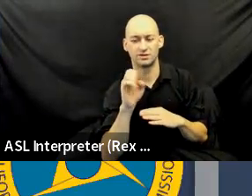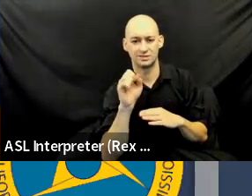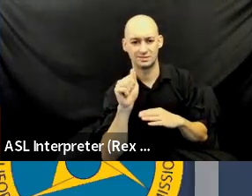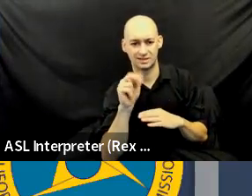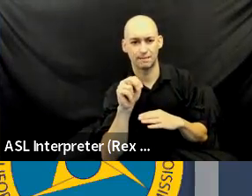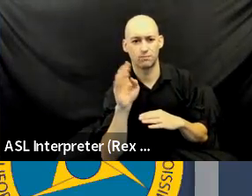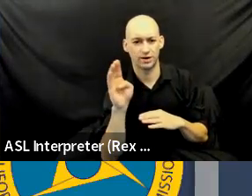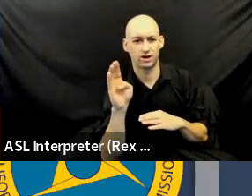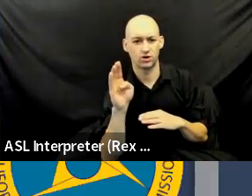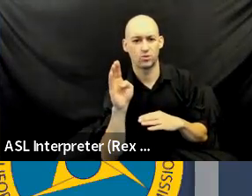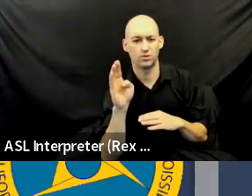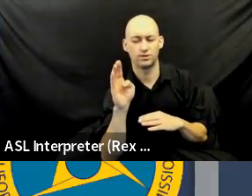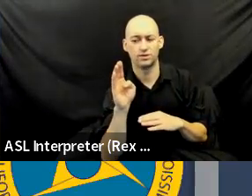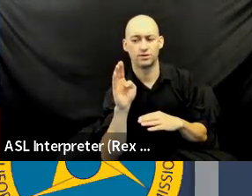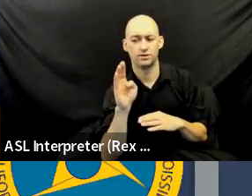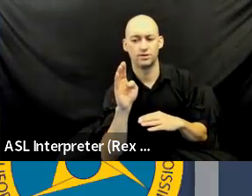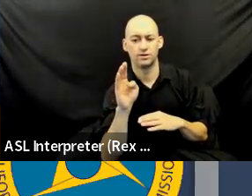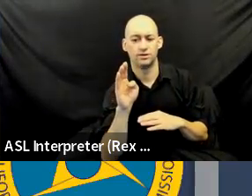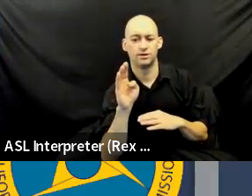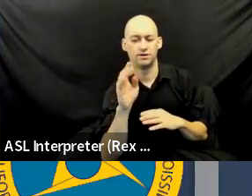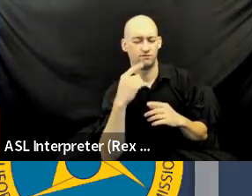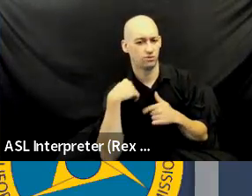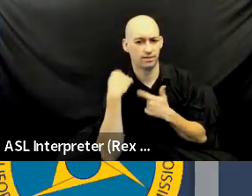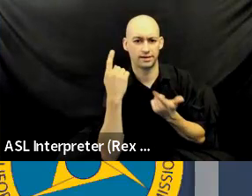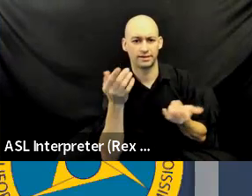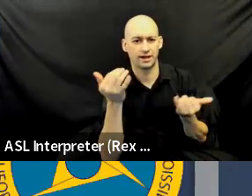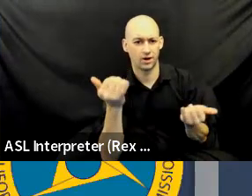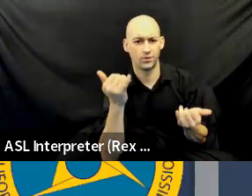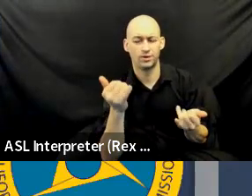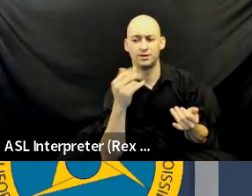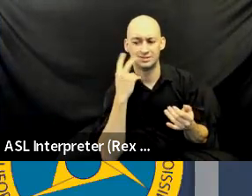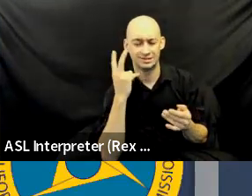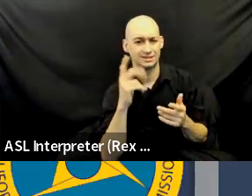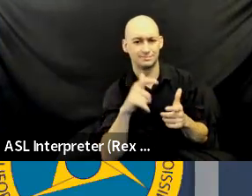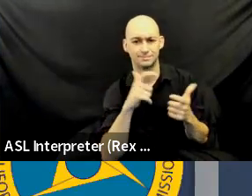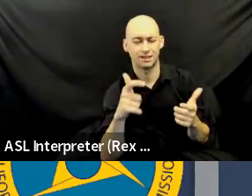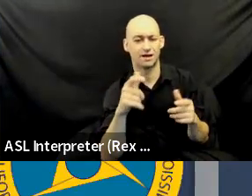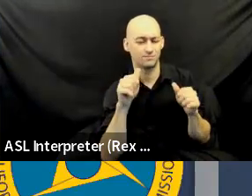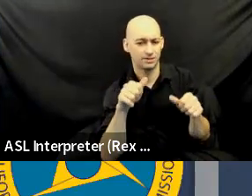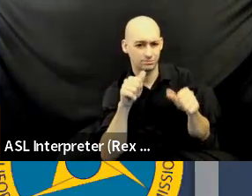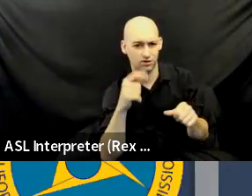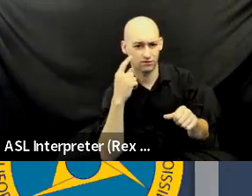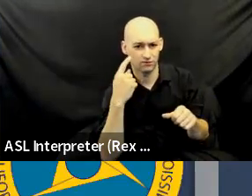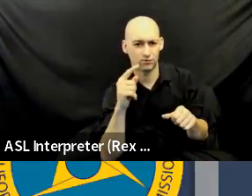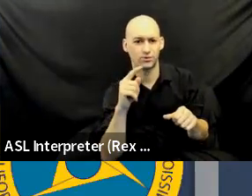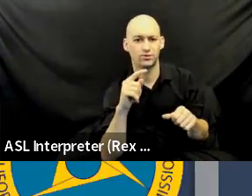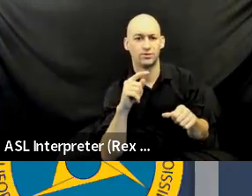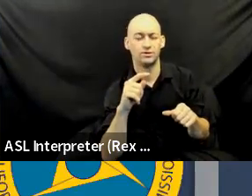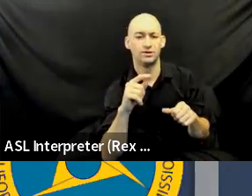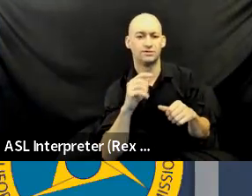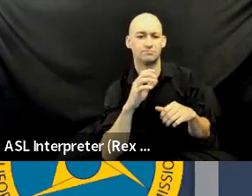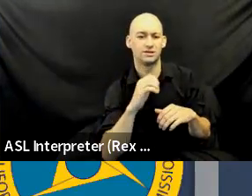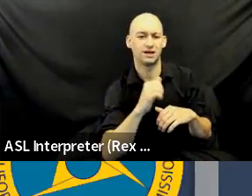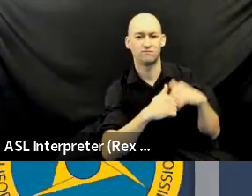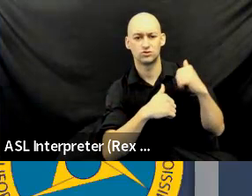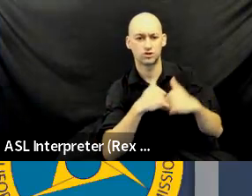Bernardino, and for a while now I've kind of seen that there's always been potential, potential in essentially the infrastructure and